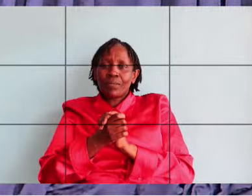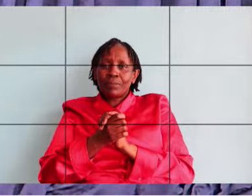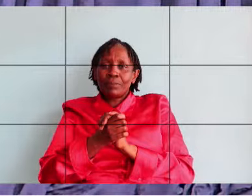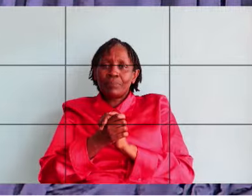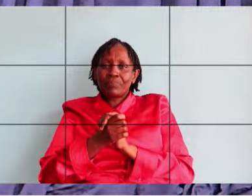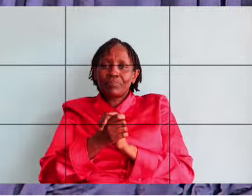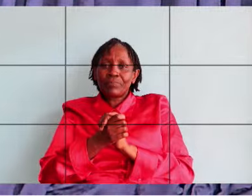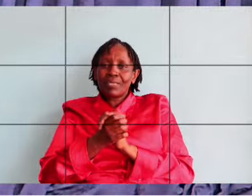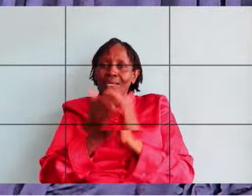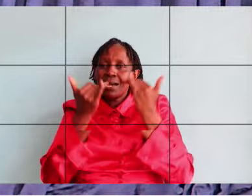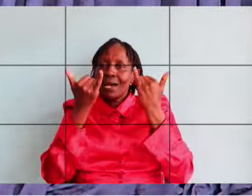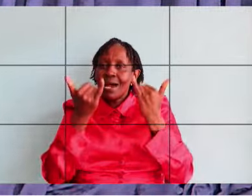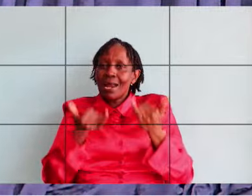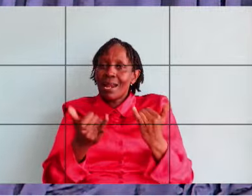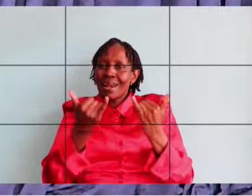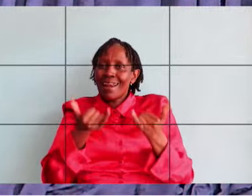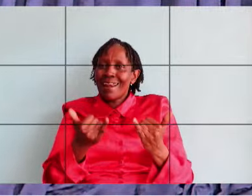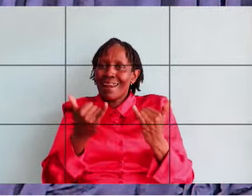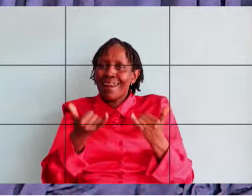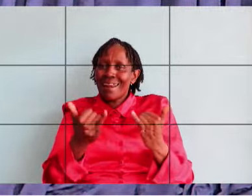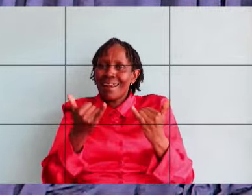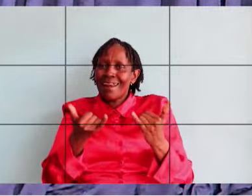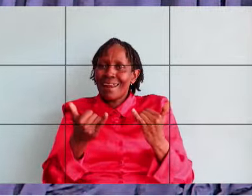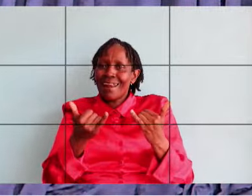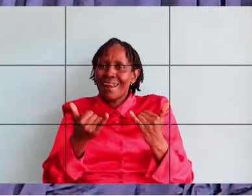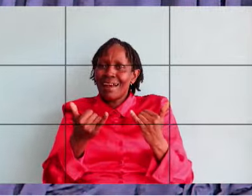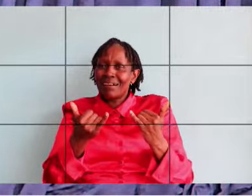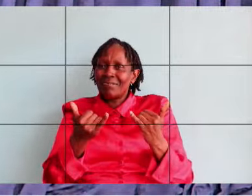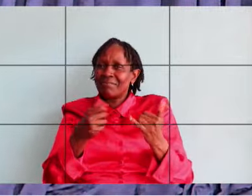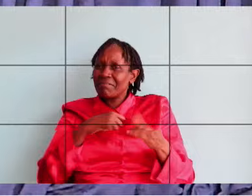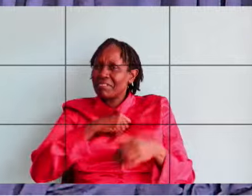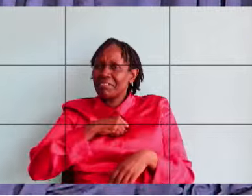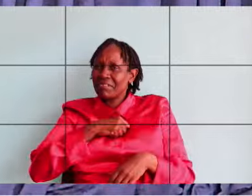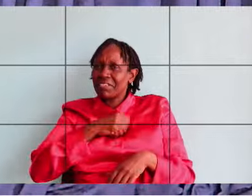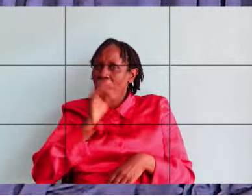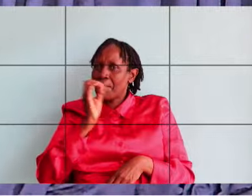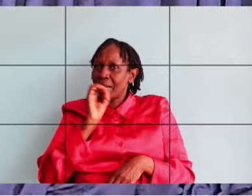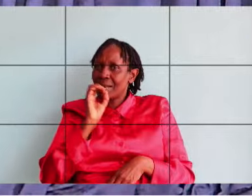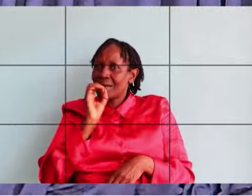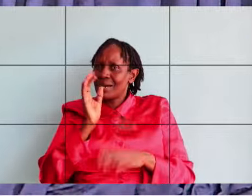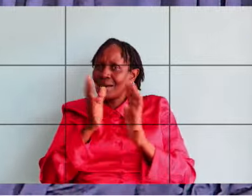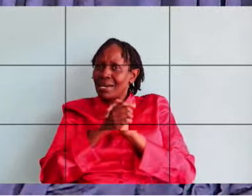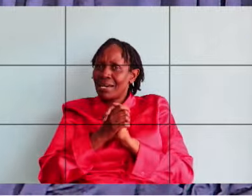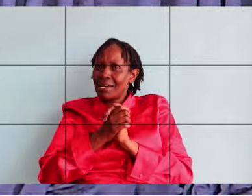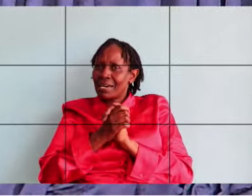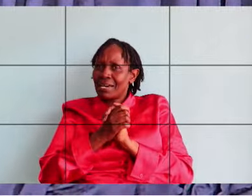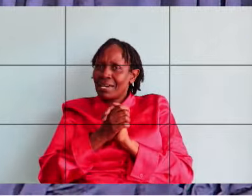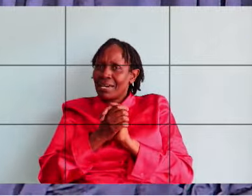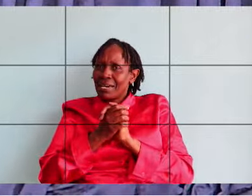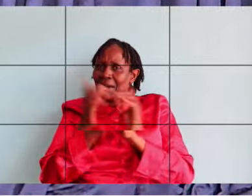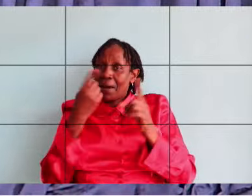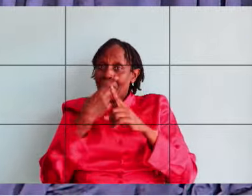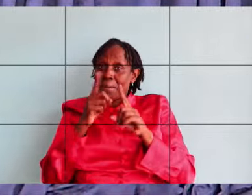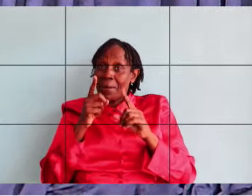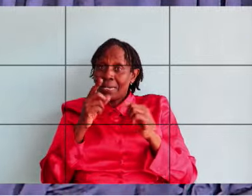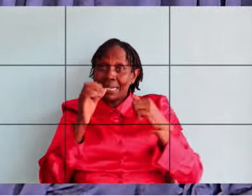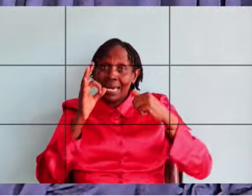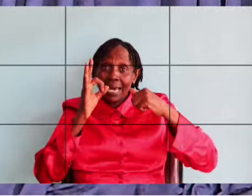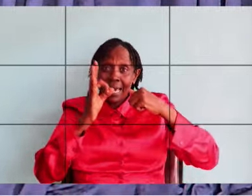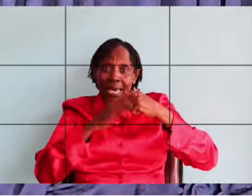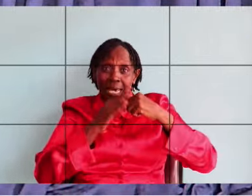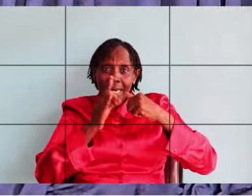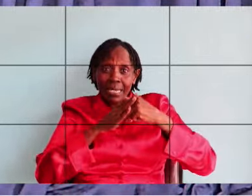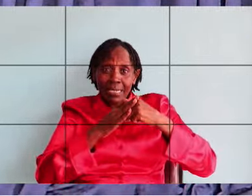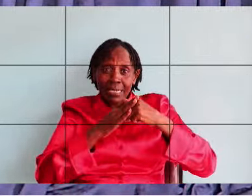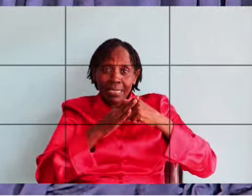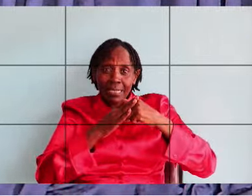And now, that is not even the sad part. The sad part is that 8 out of 10